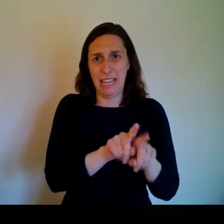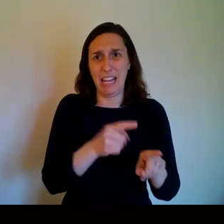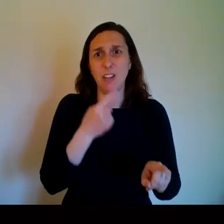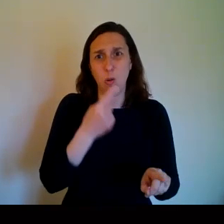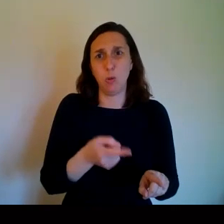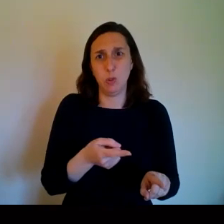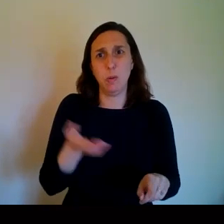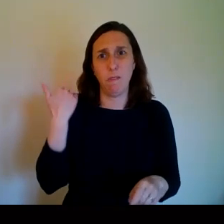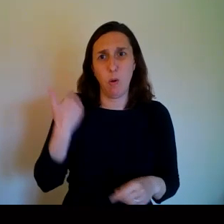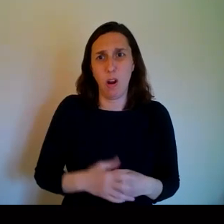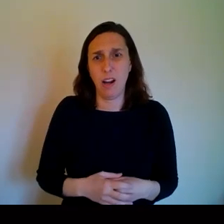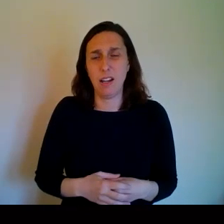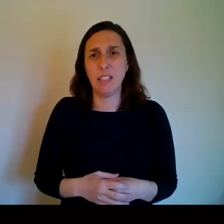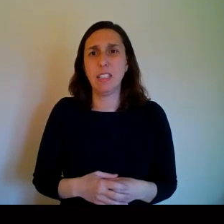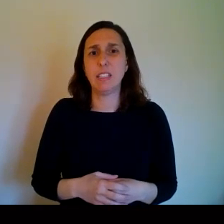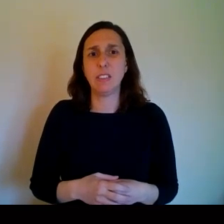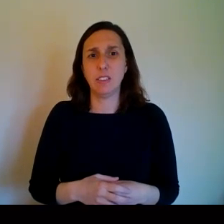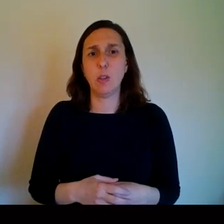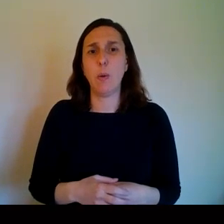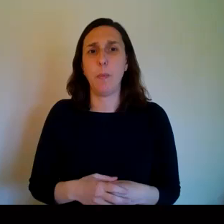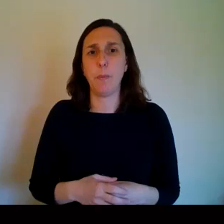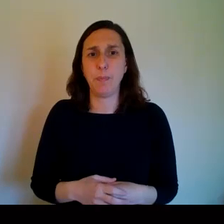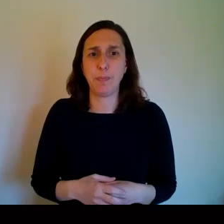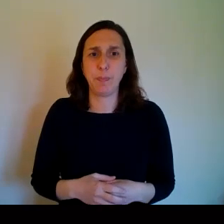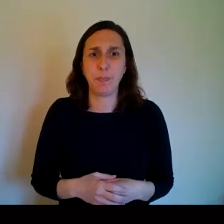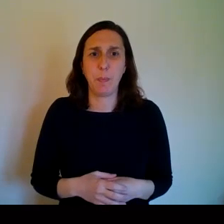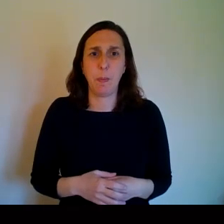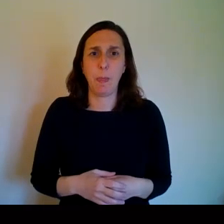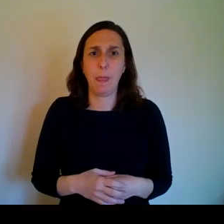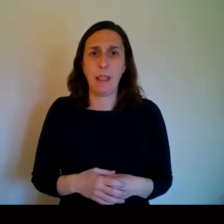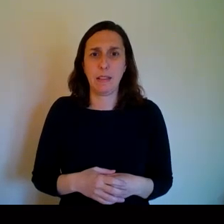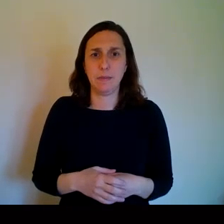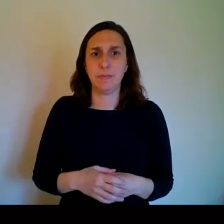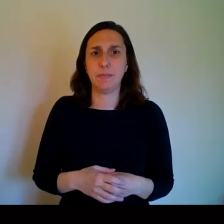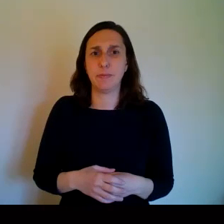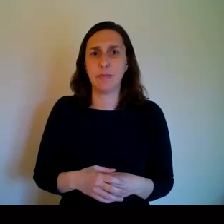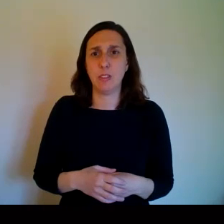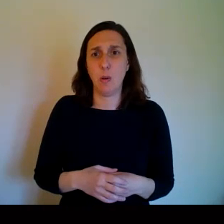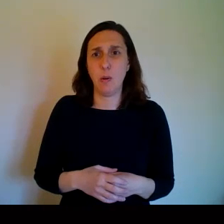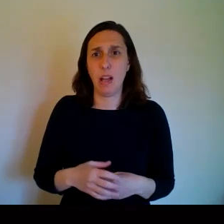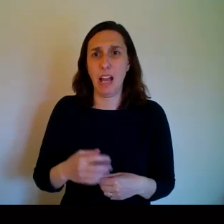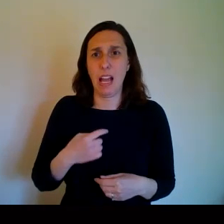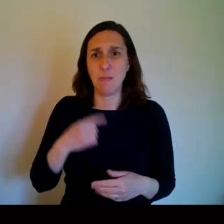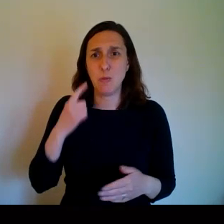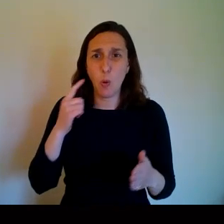was a bit long. I started cleaning it up. I was up a little bit last night. I should have done. I think one of the things I'm finding